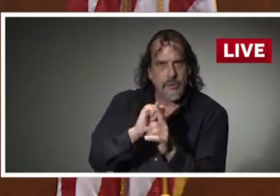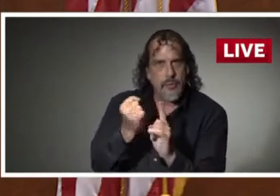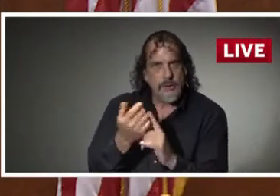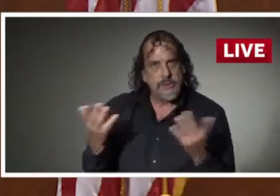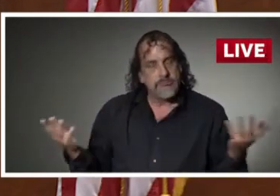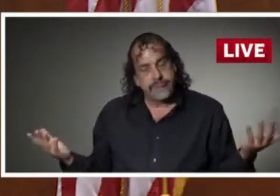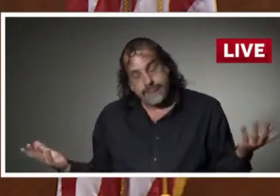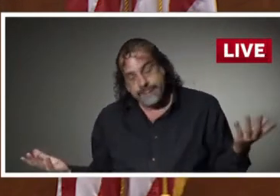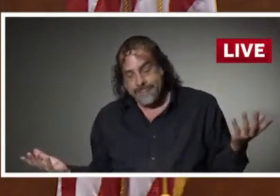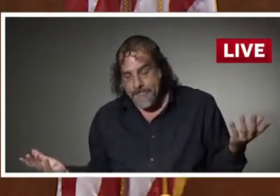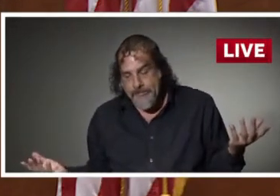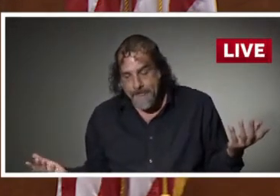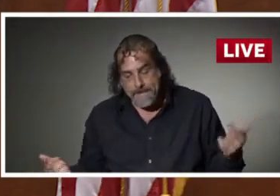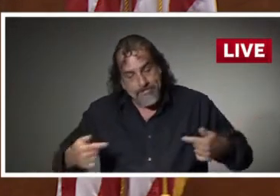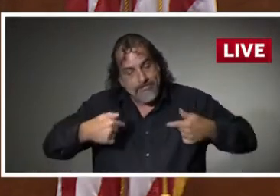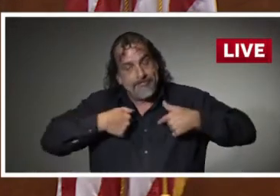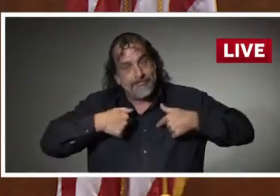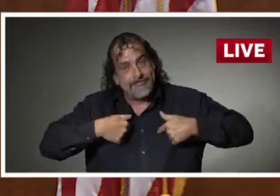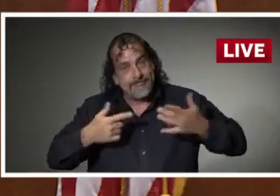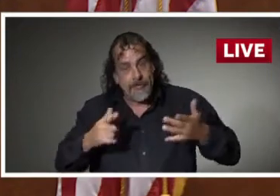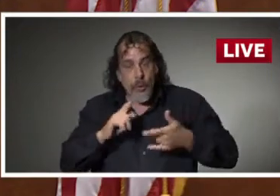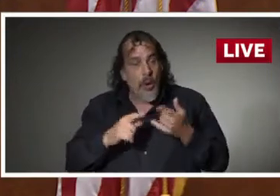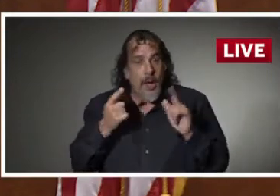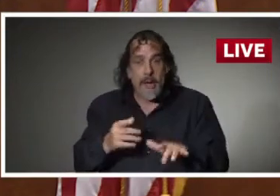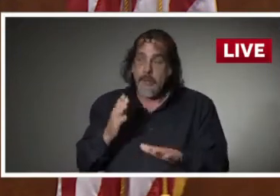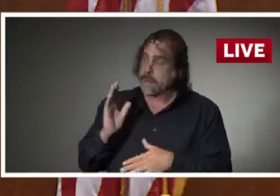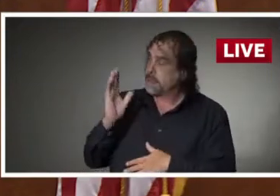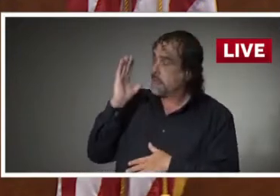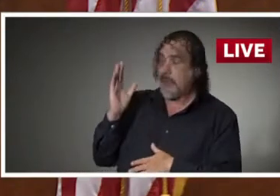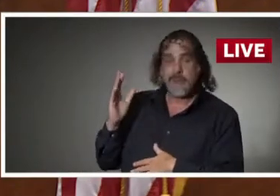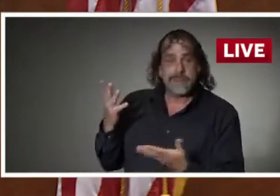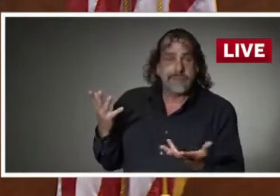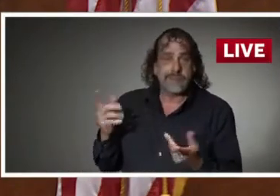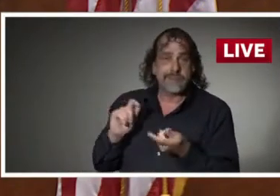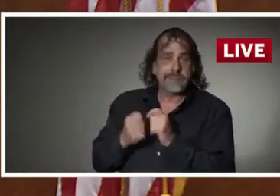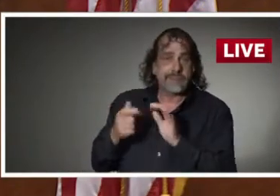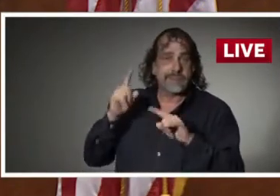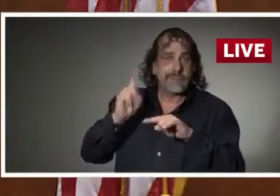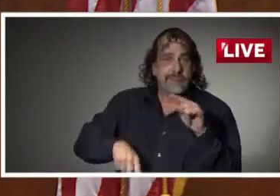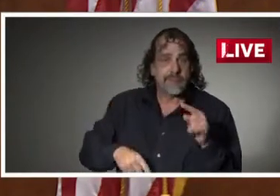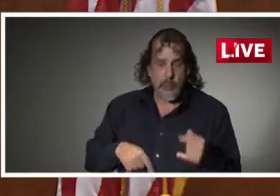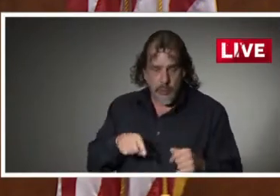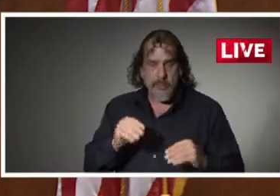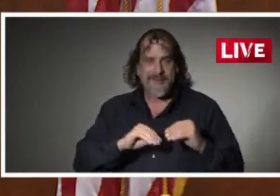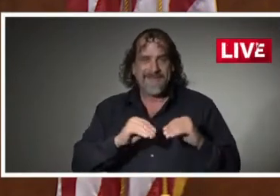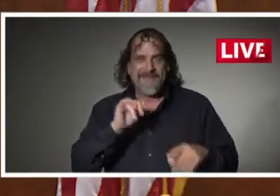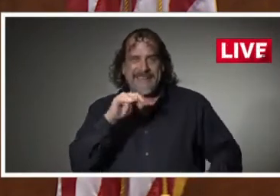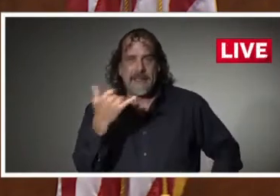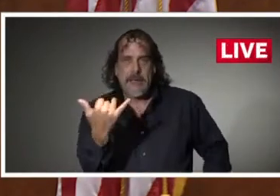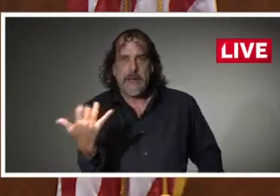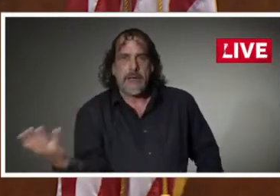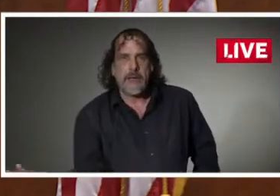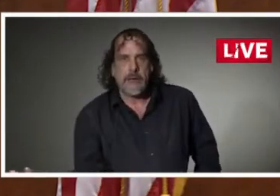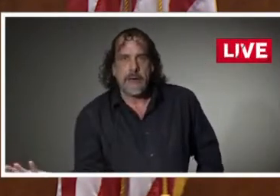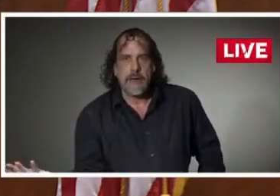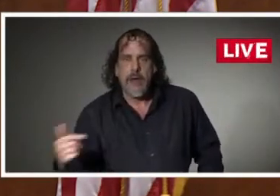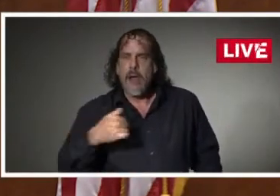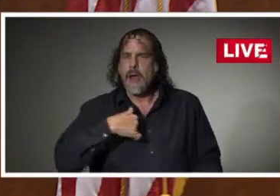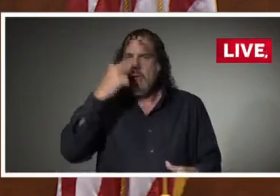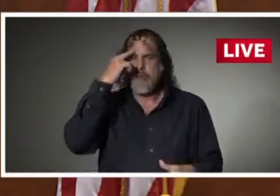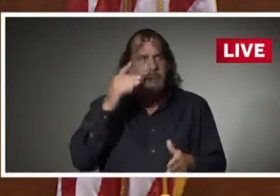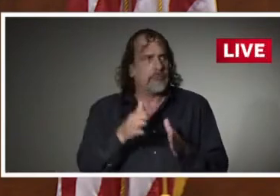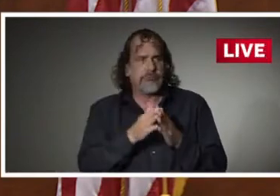But again, I'm the kind of person, what's happened in the past is in the past. We've got to fix this. And I think that there's general